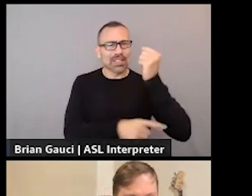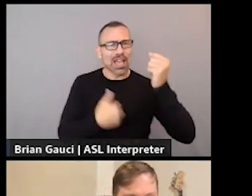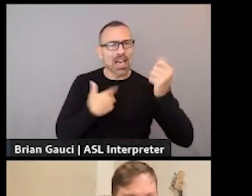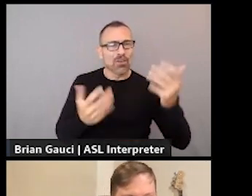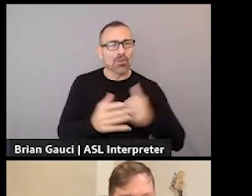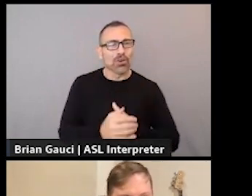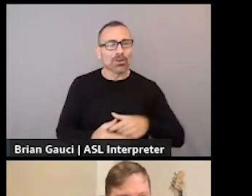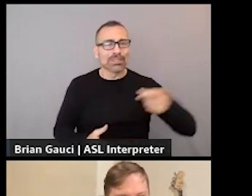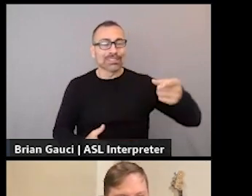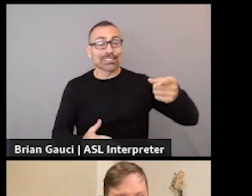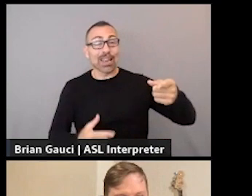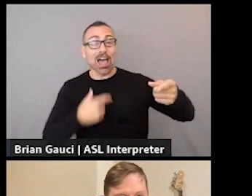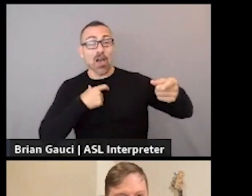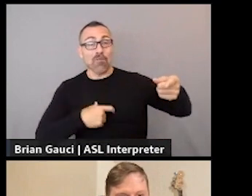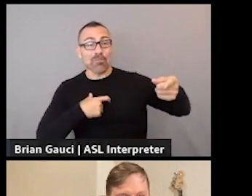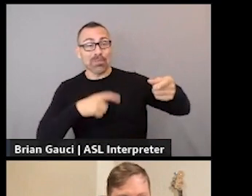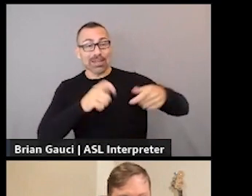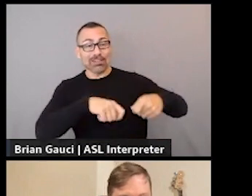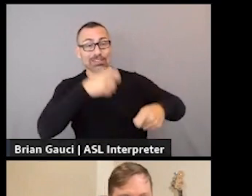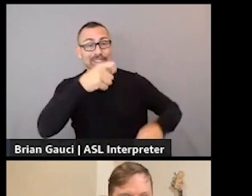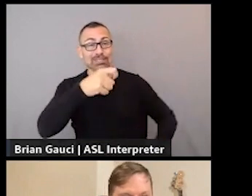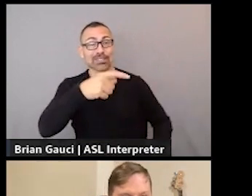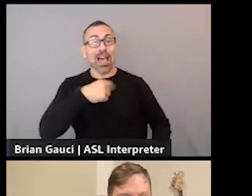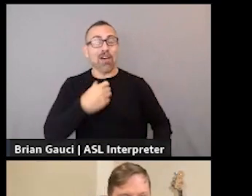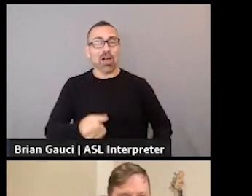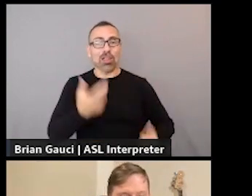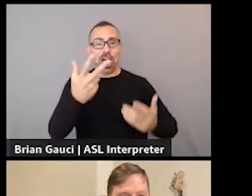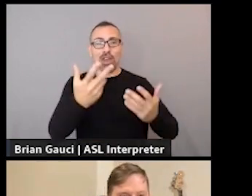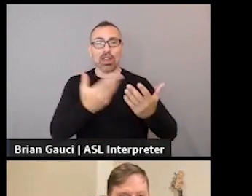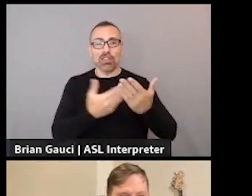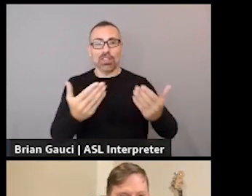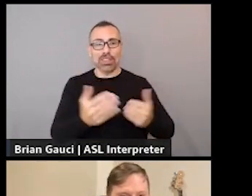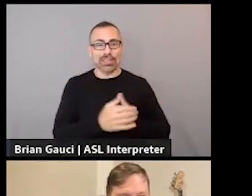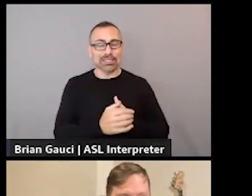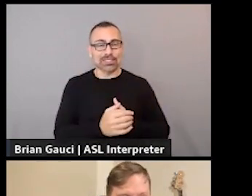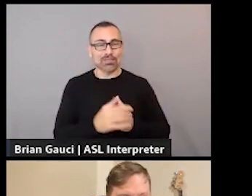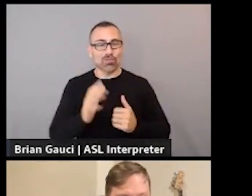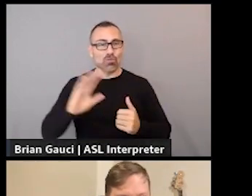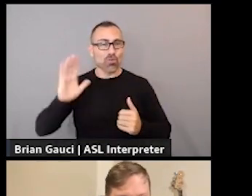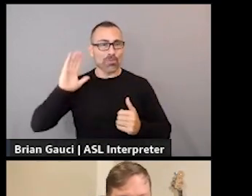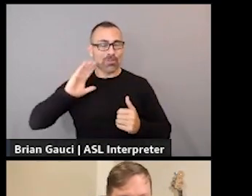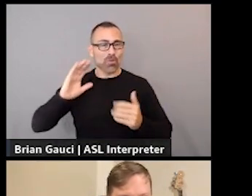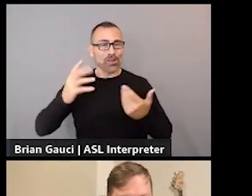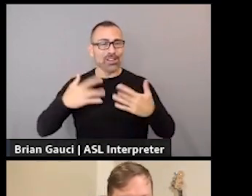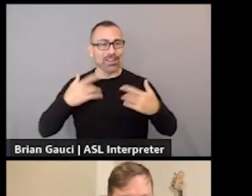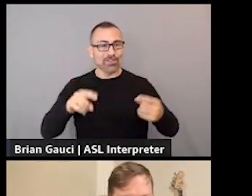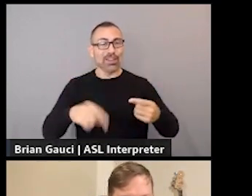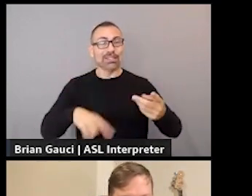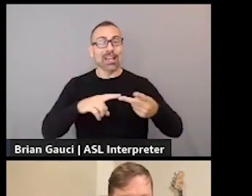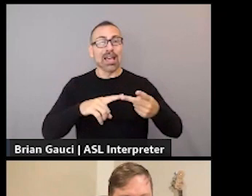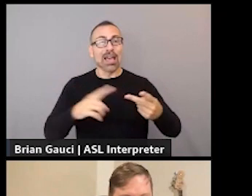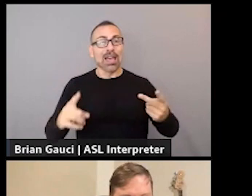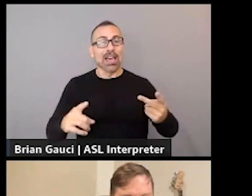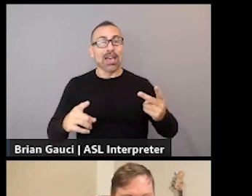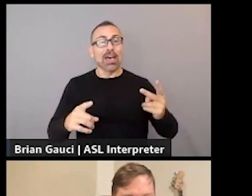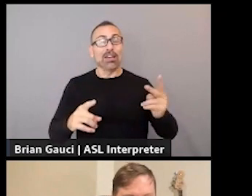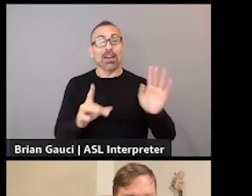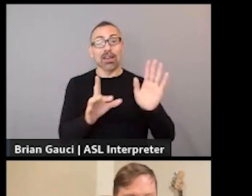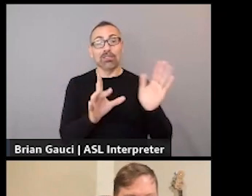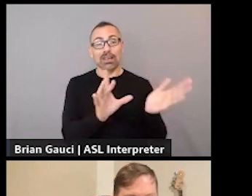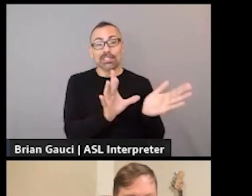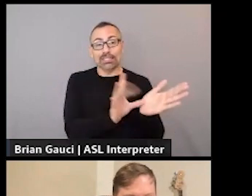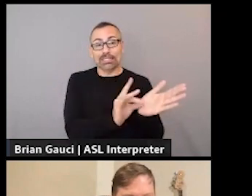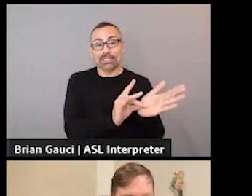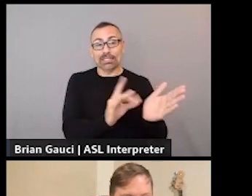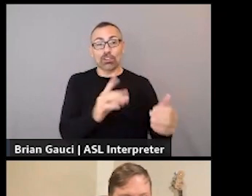my credential. I've got a lot of things in deep archive storage. So I have my credential from the event. I have a sticker of me inside a cat carrier.